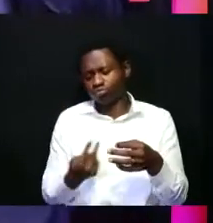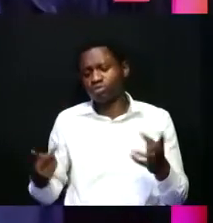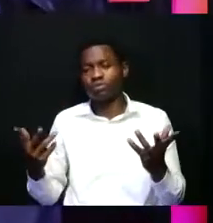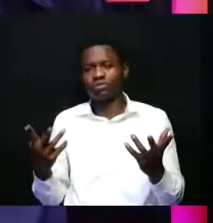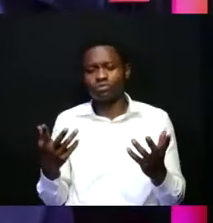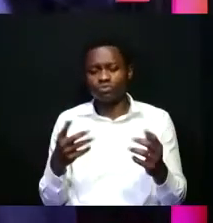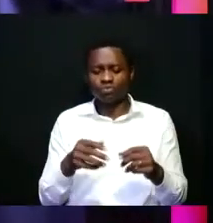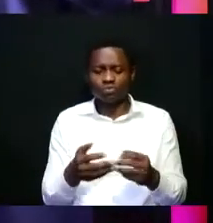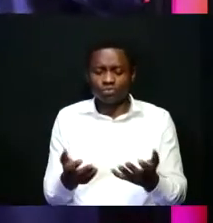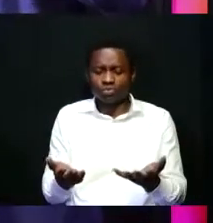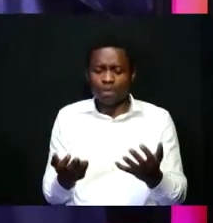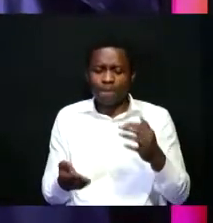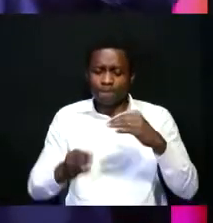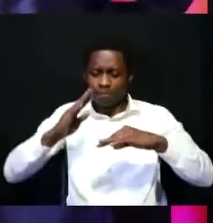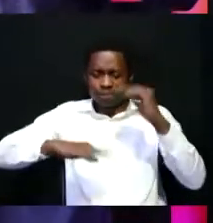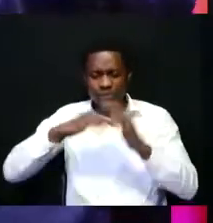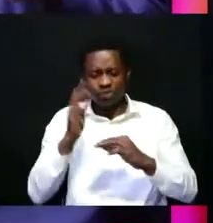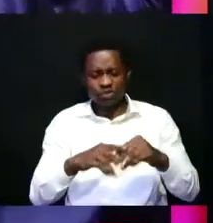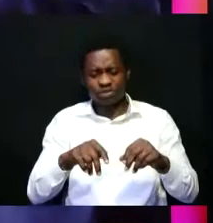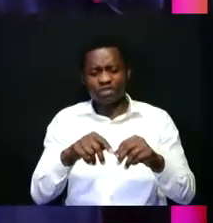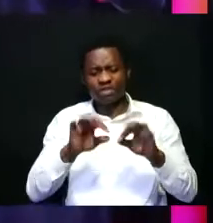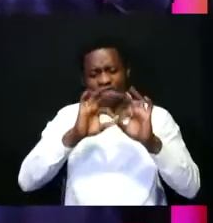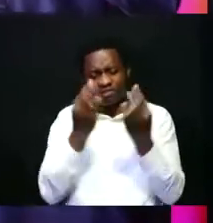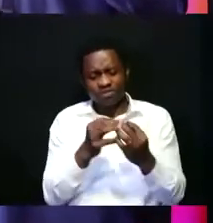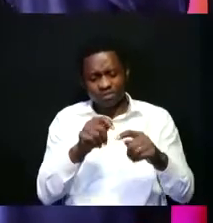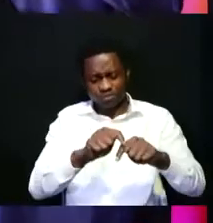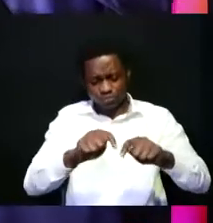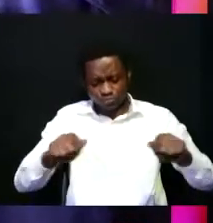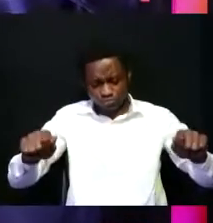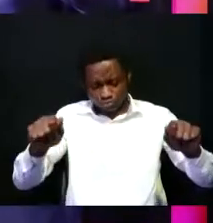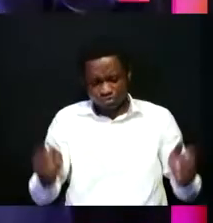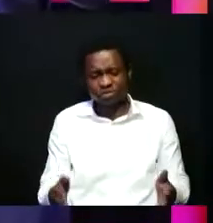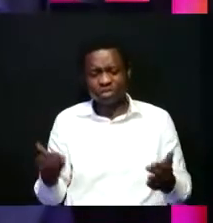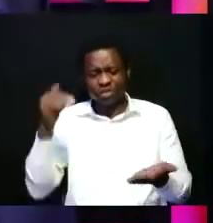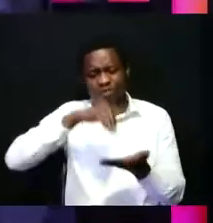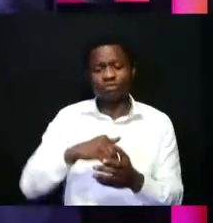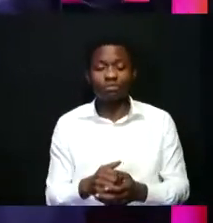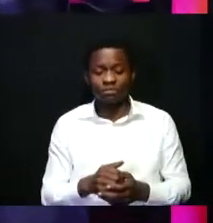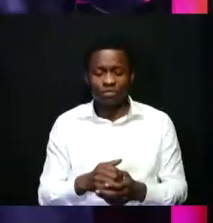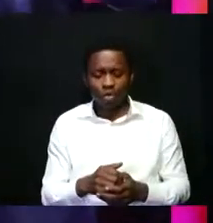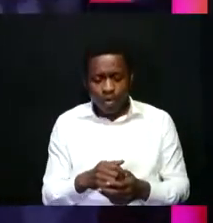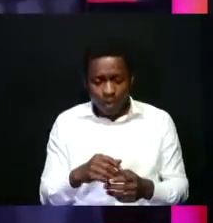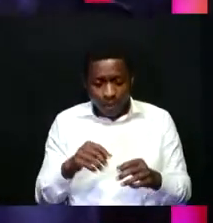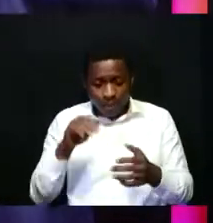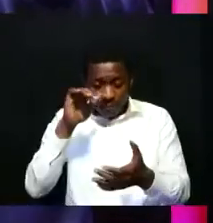Raise family altars again in homes. Father, heal broken marriages.